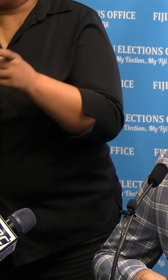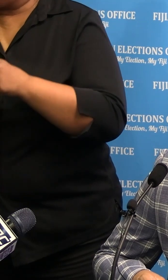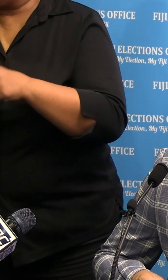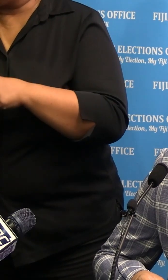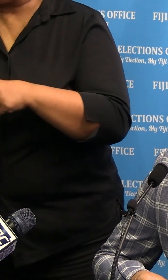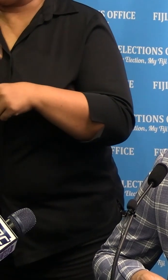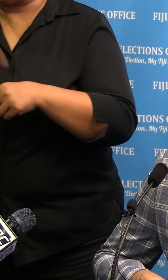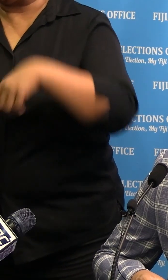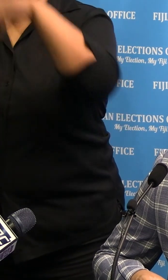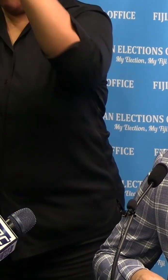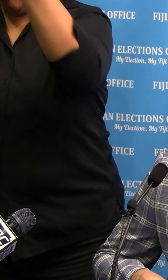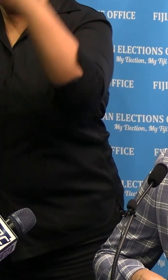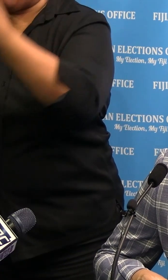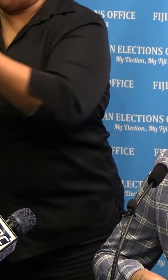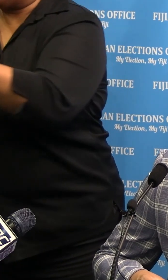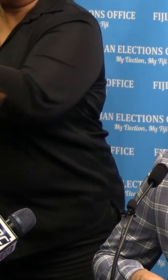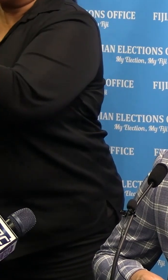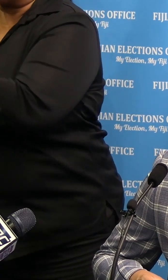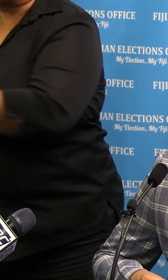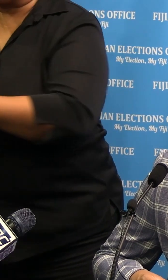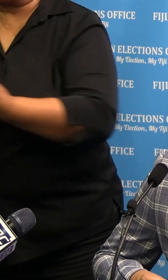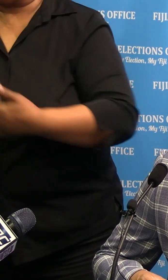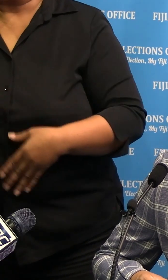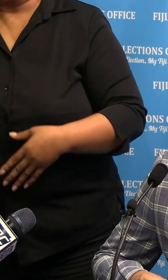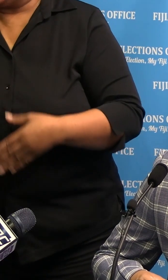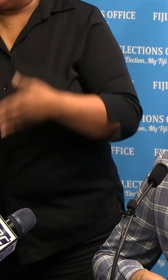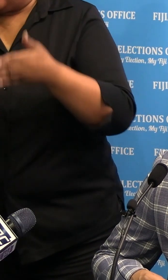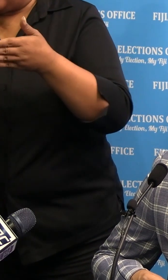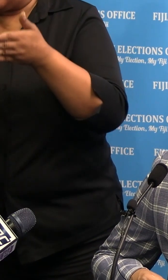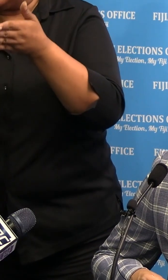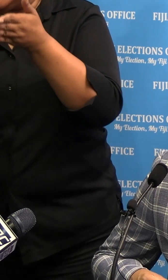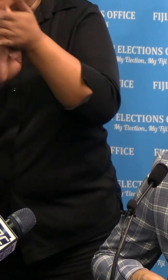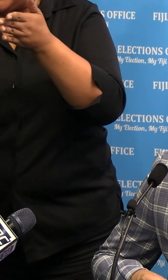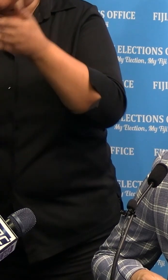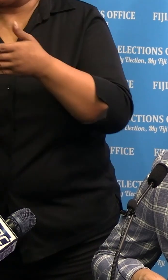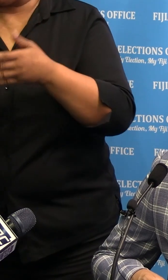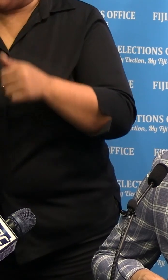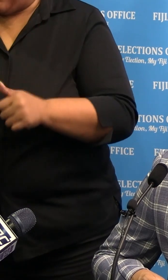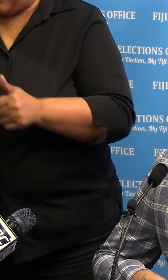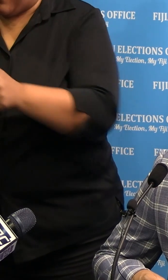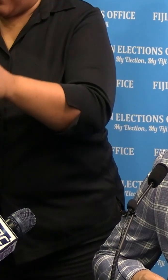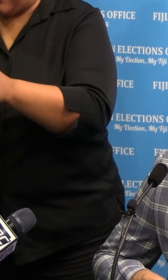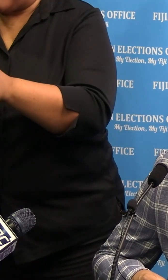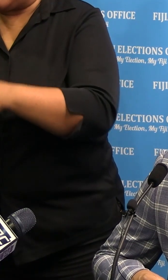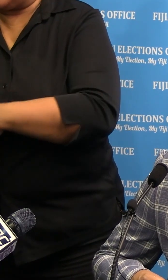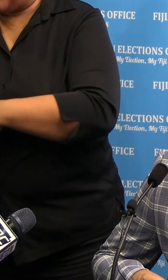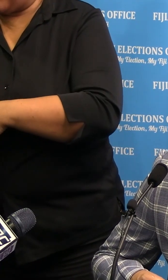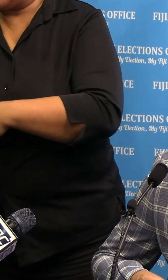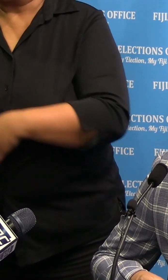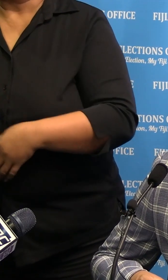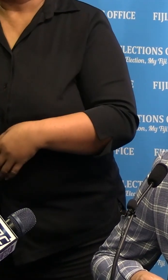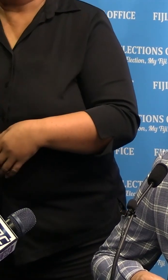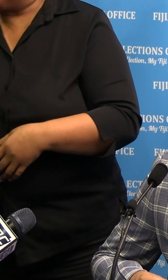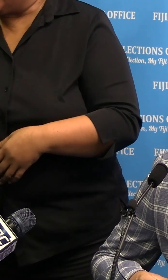down. If there are stickers that are not taken out from cars because the owner didn't take it out, the party is also